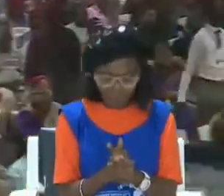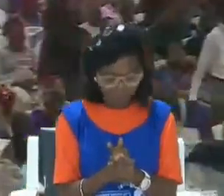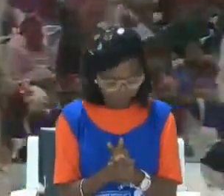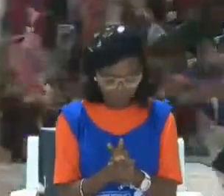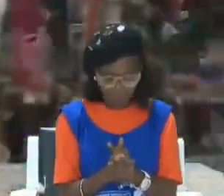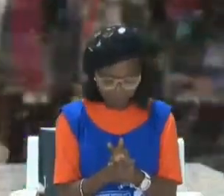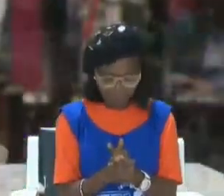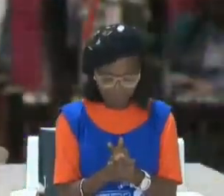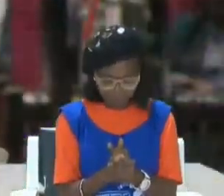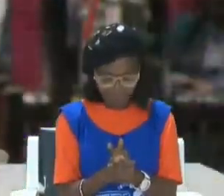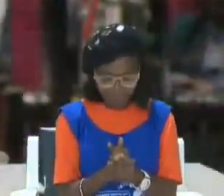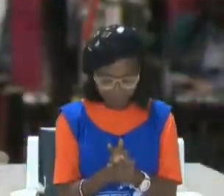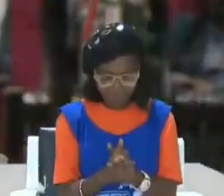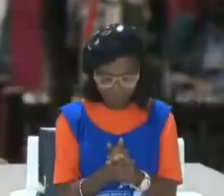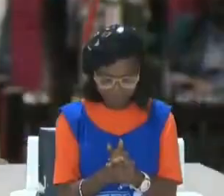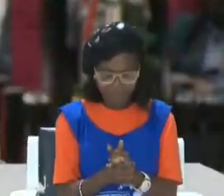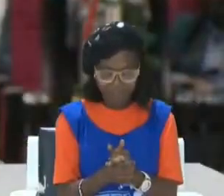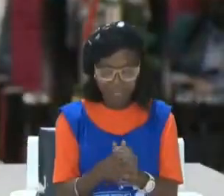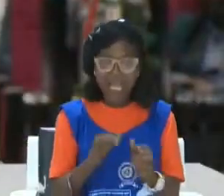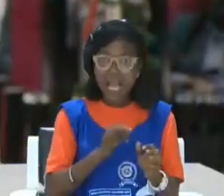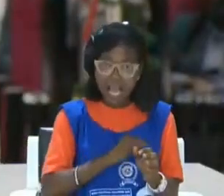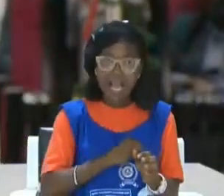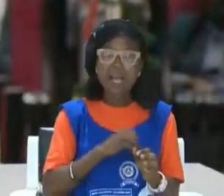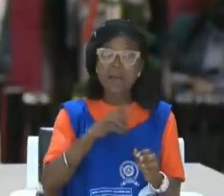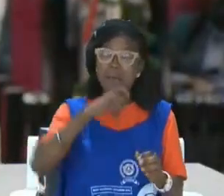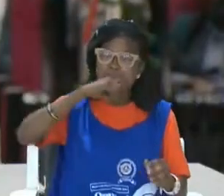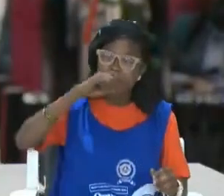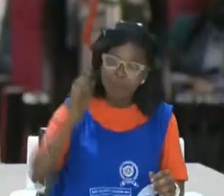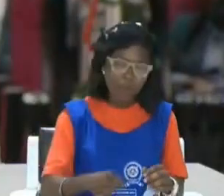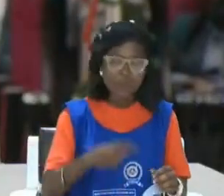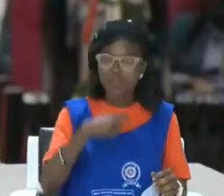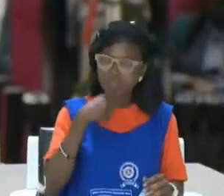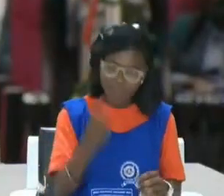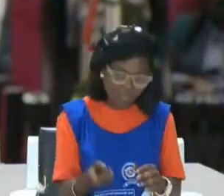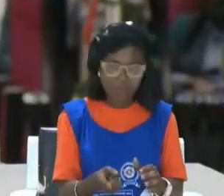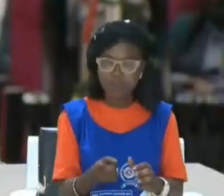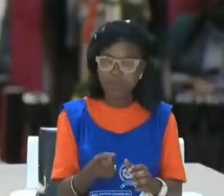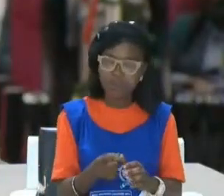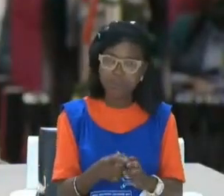Of course, I must tell you the truth,